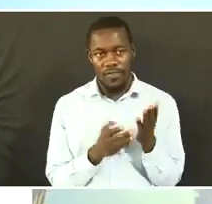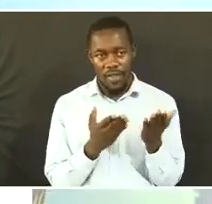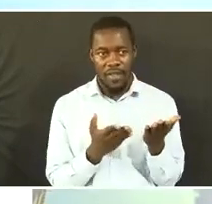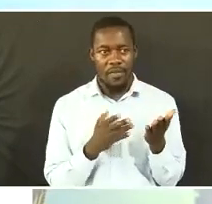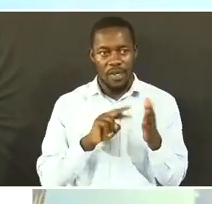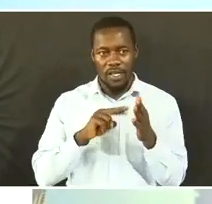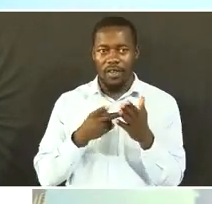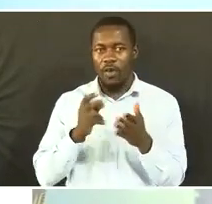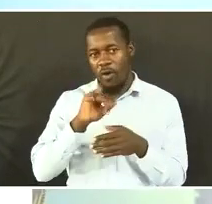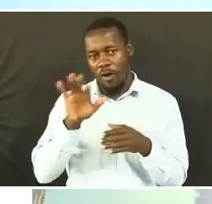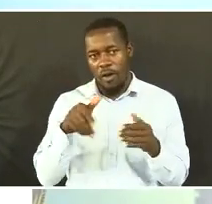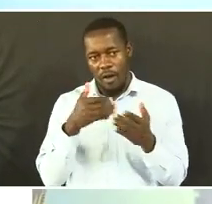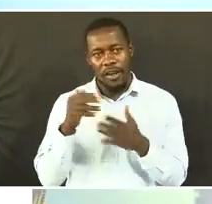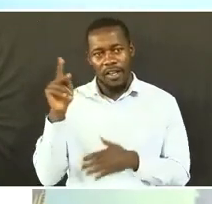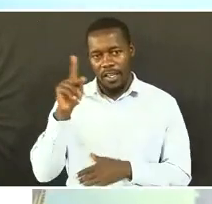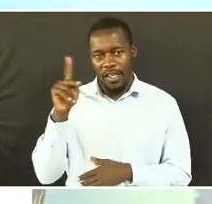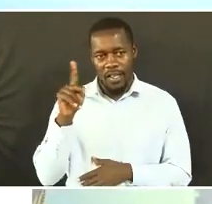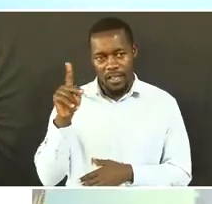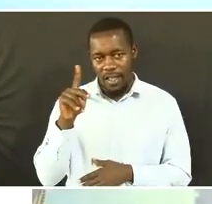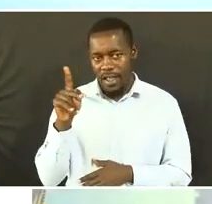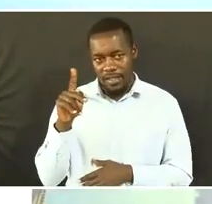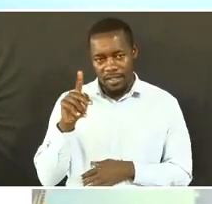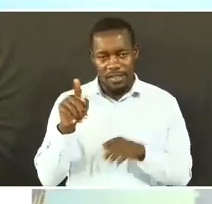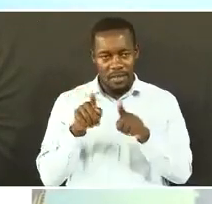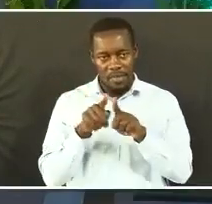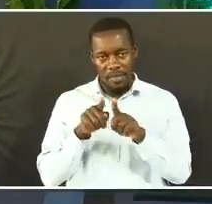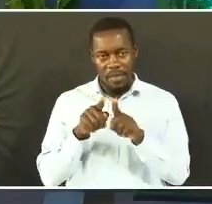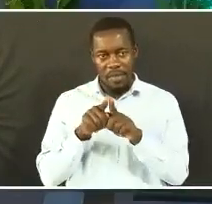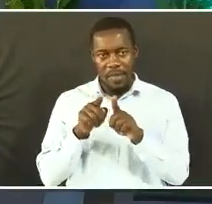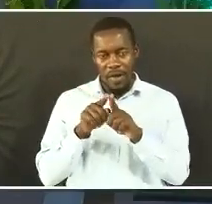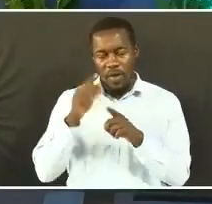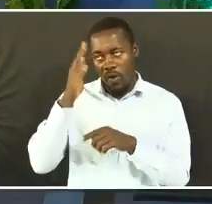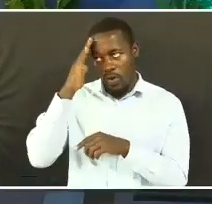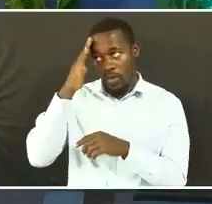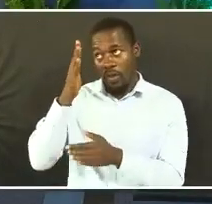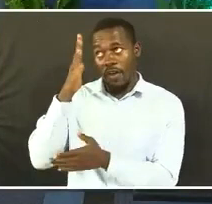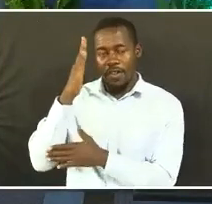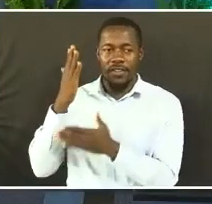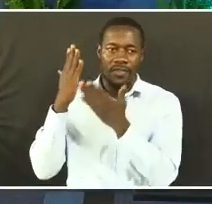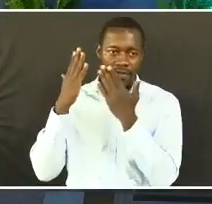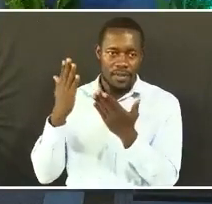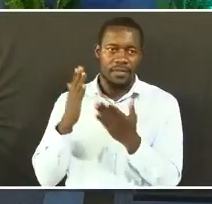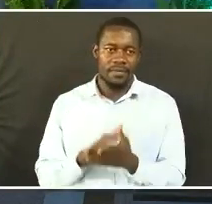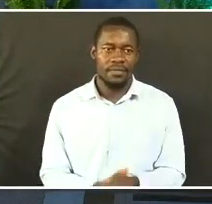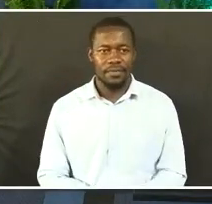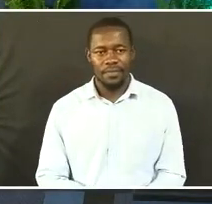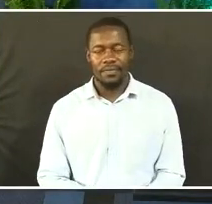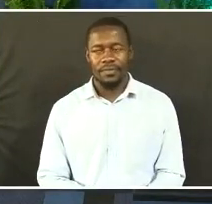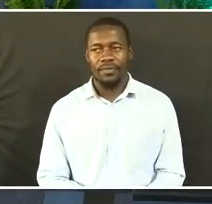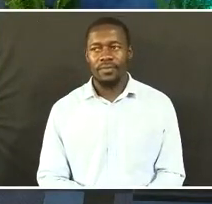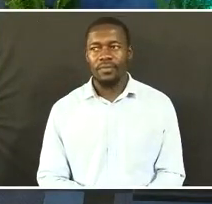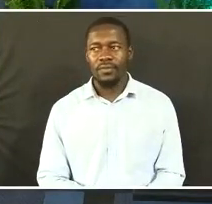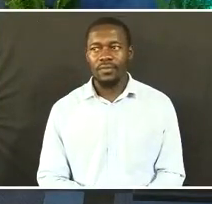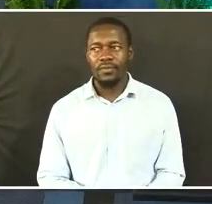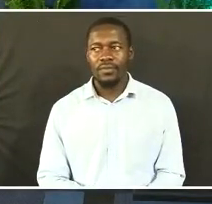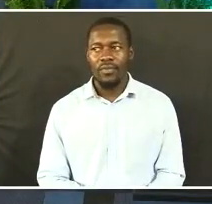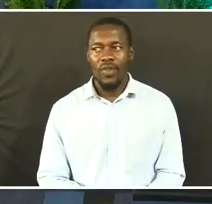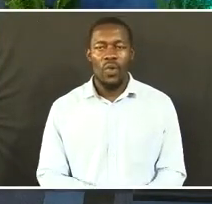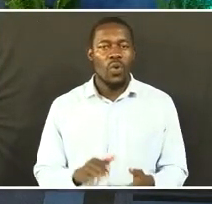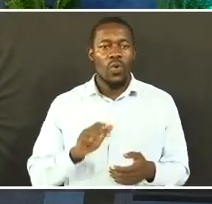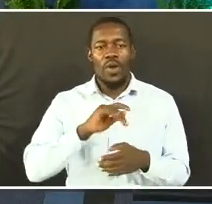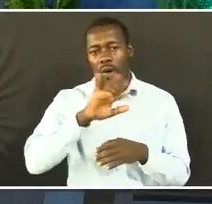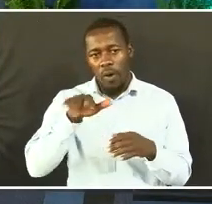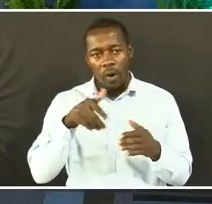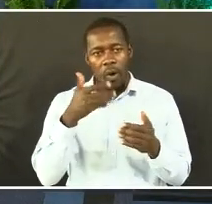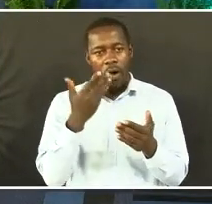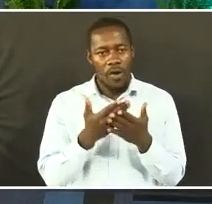diversity, and determined to live in peace and unity as one indivisible nation. That we recognize that as a